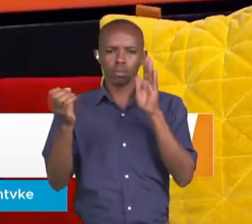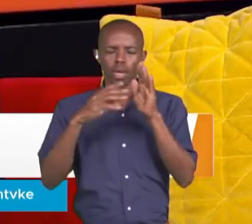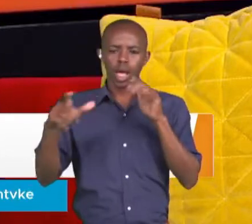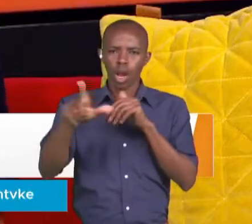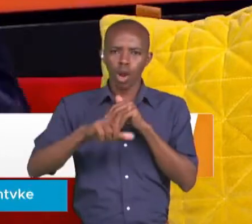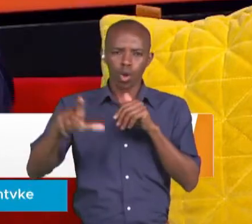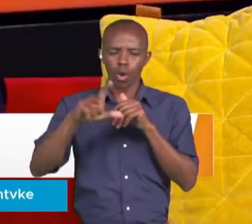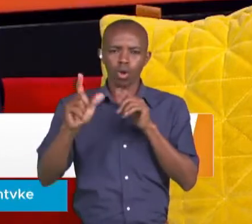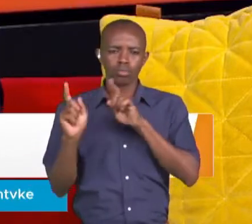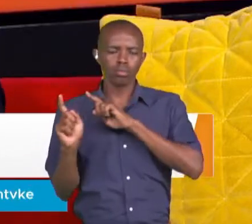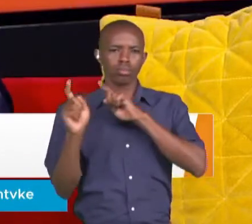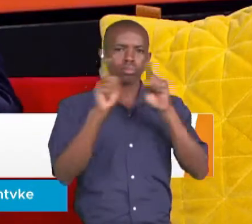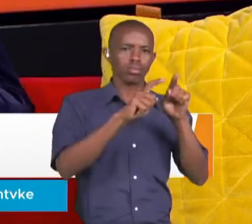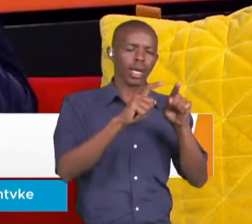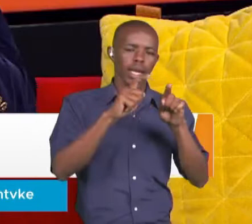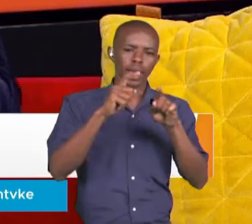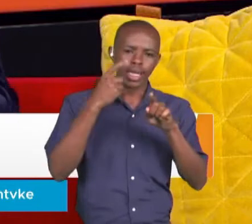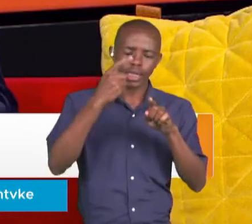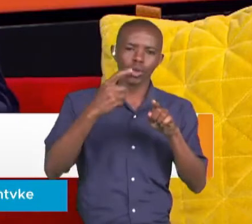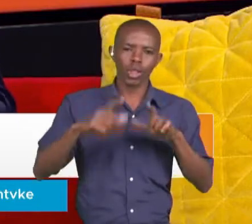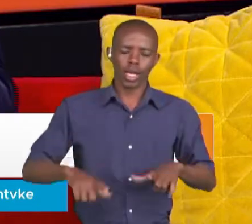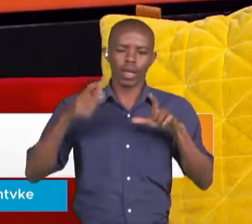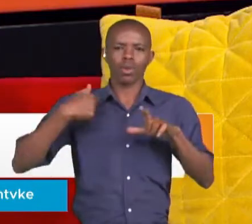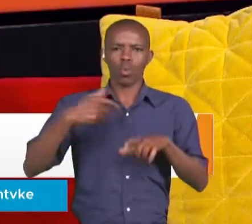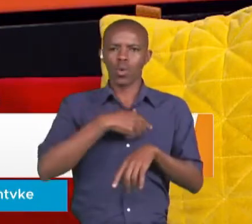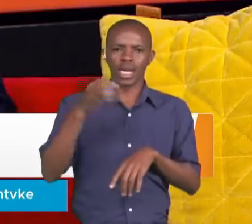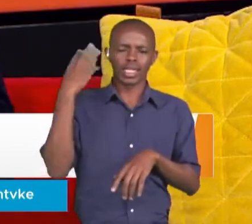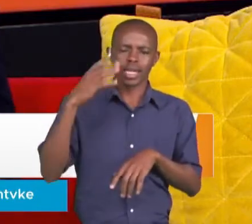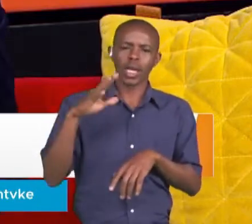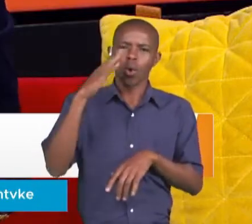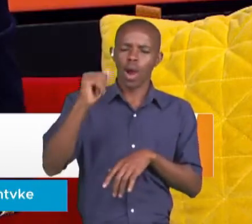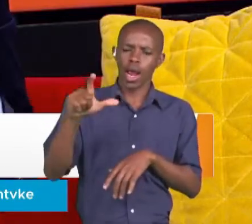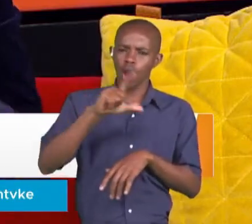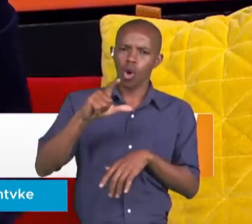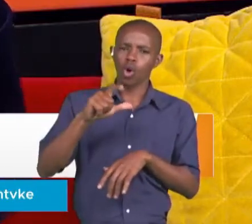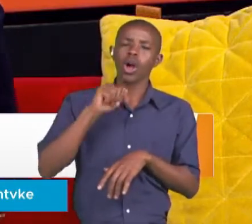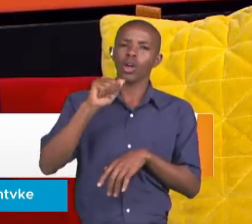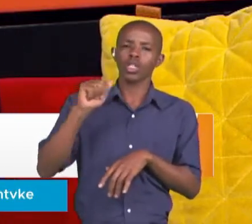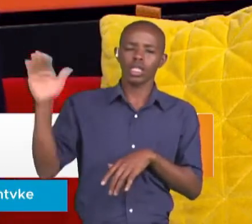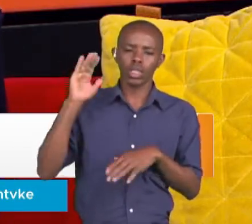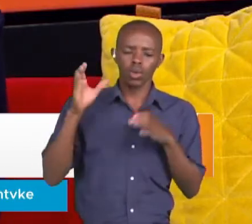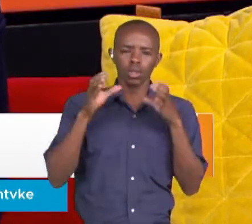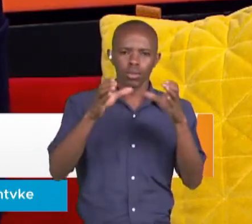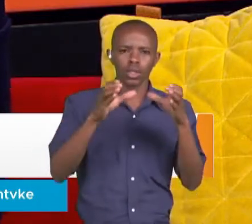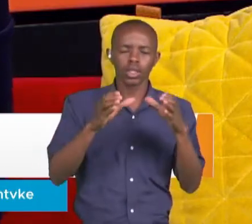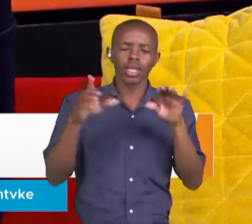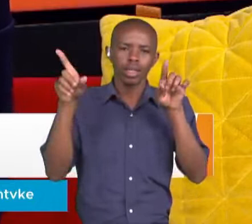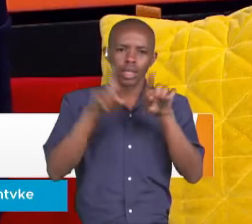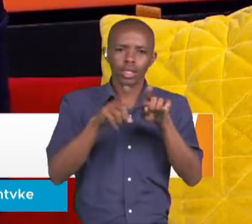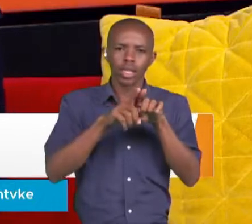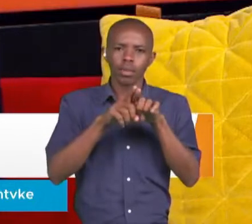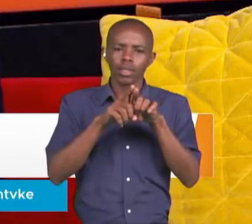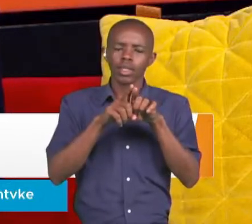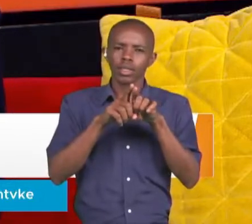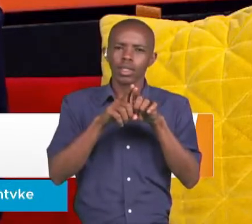went and, of course, supported them alive. So we fail to understand why locals and not our security forces. And also, it's actually